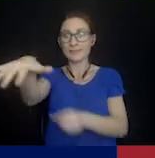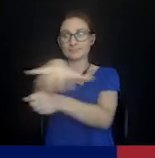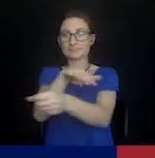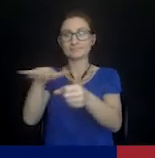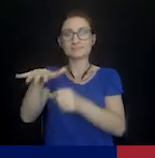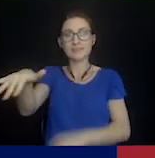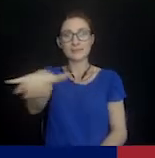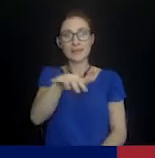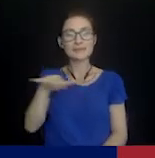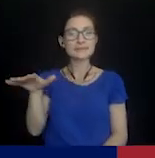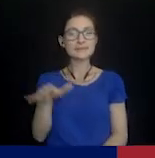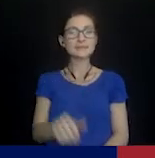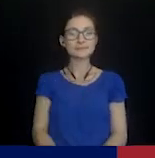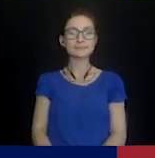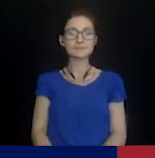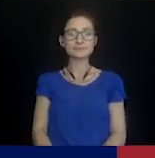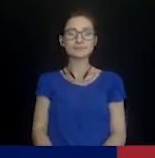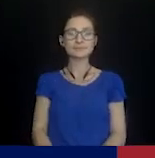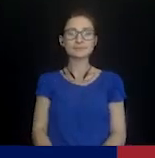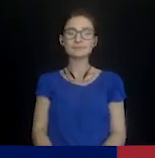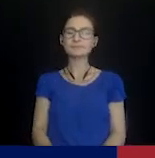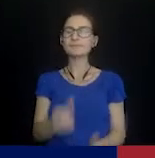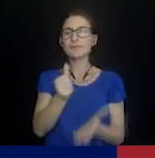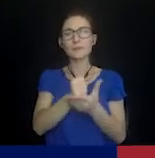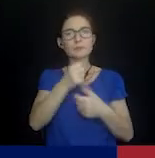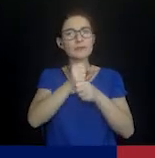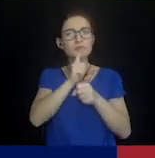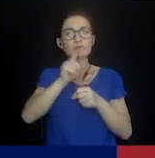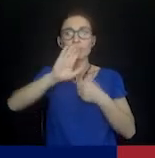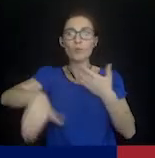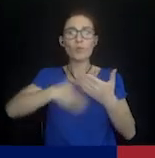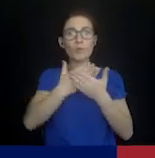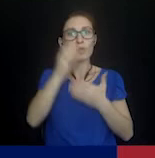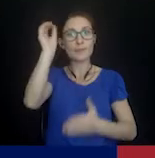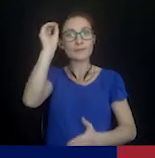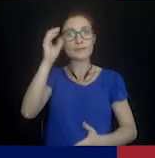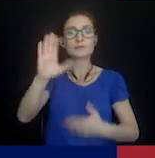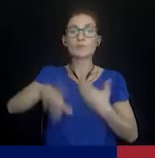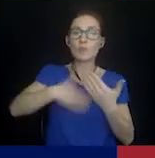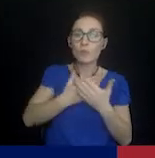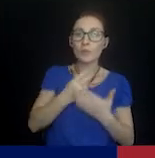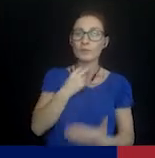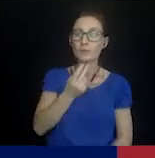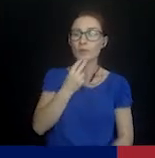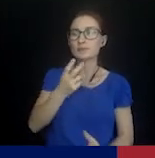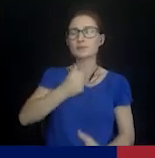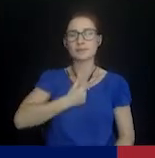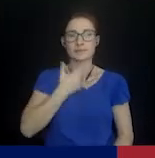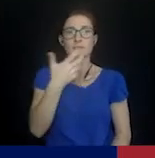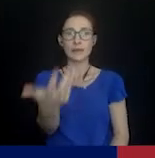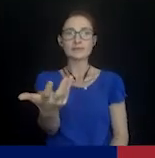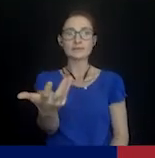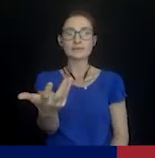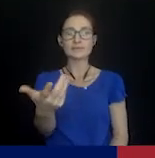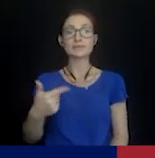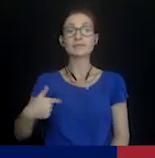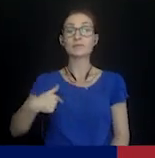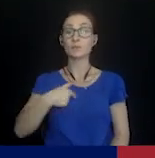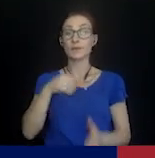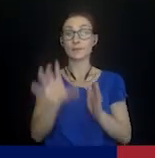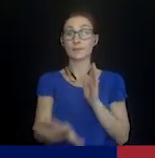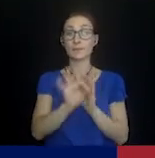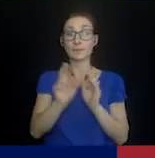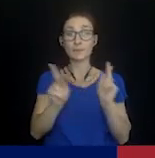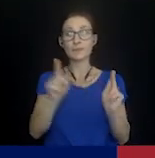helps to make sure that we are all having a voice and that we elect officials who